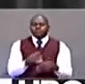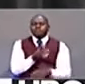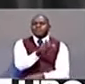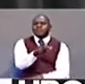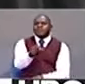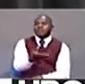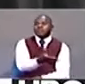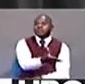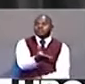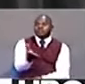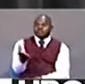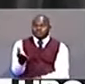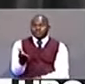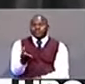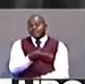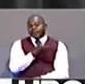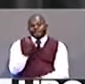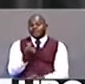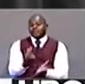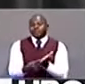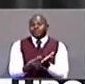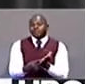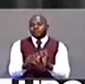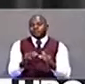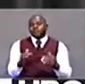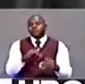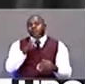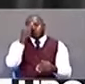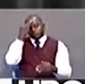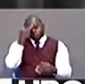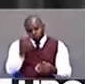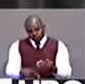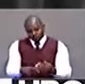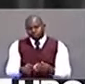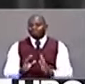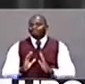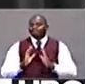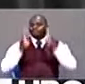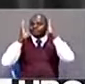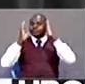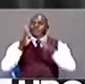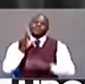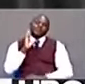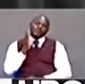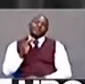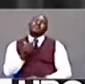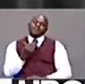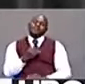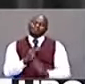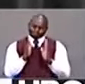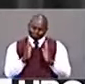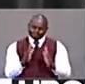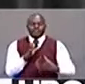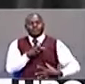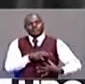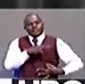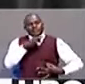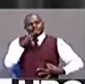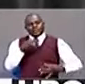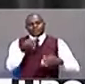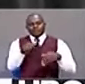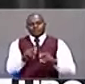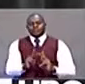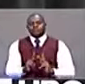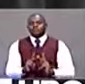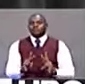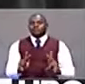us deserves a better Uganda, and that's what the Archbishop really stood for. May his soul